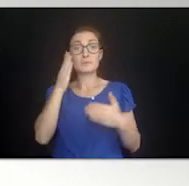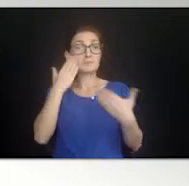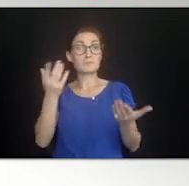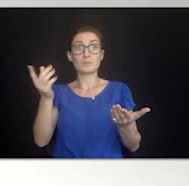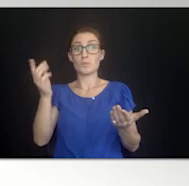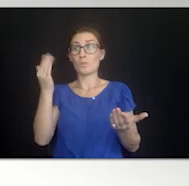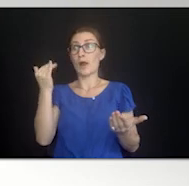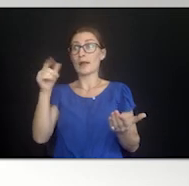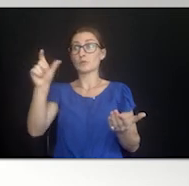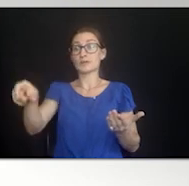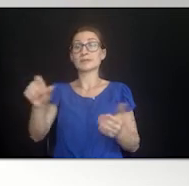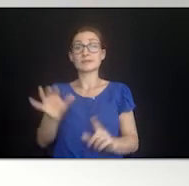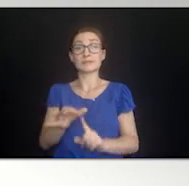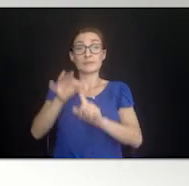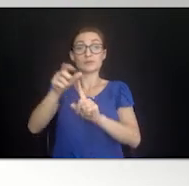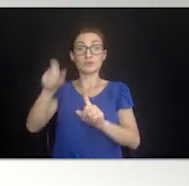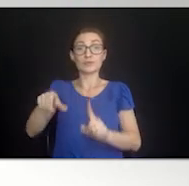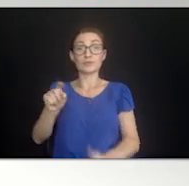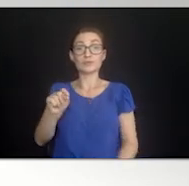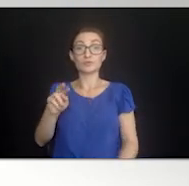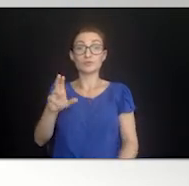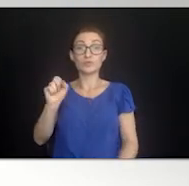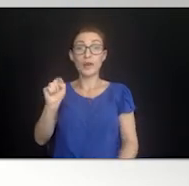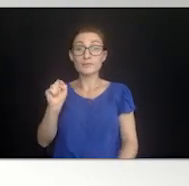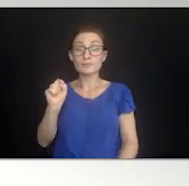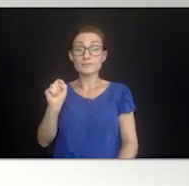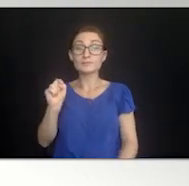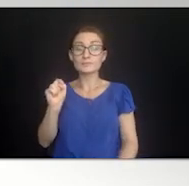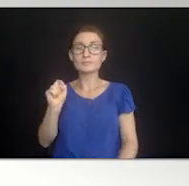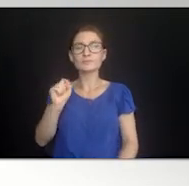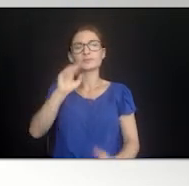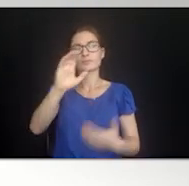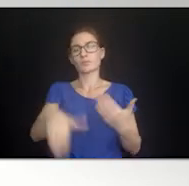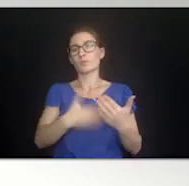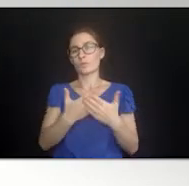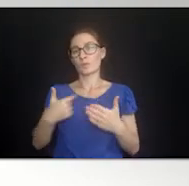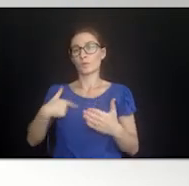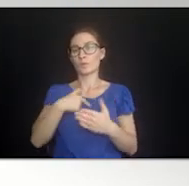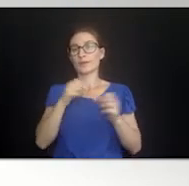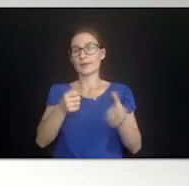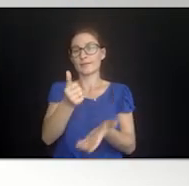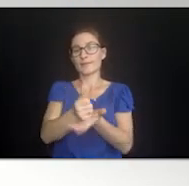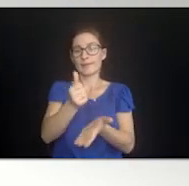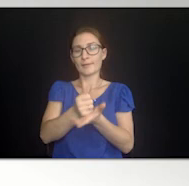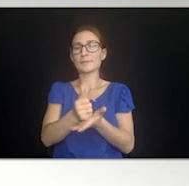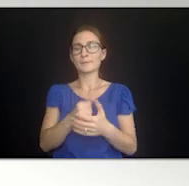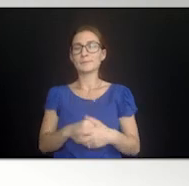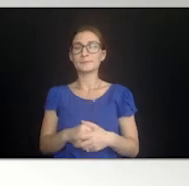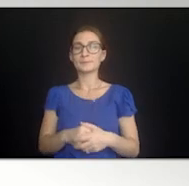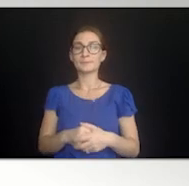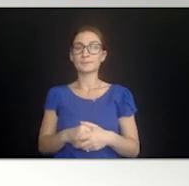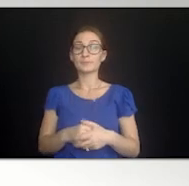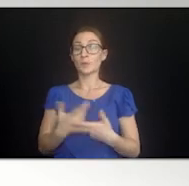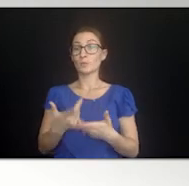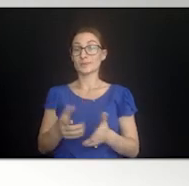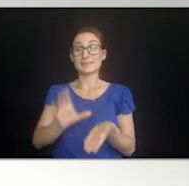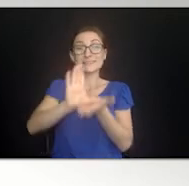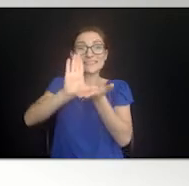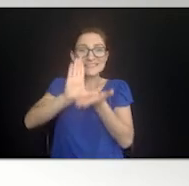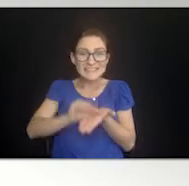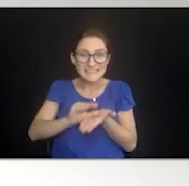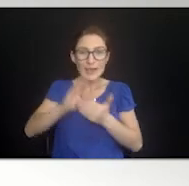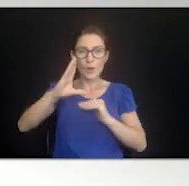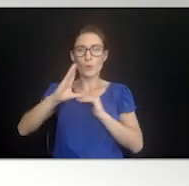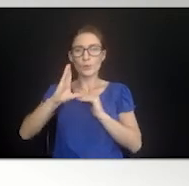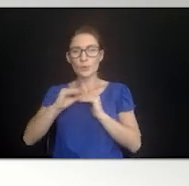really understand why you need a special needs trust. So these are, again, all things that we can help you out with. Deeply